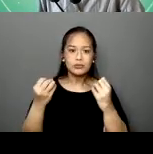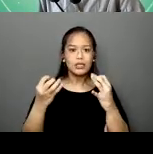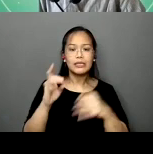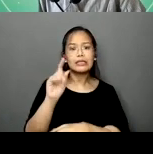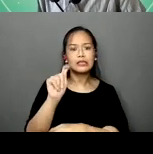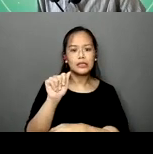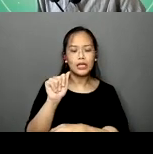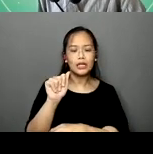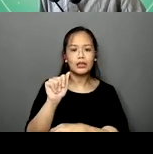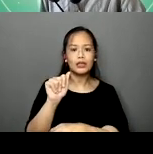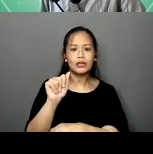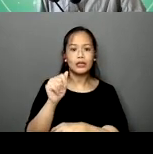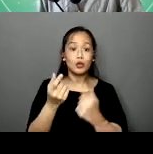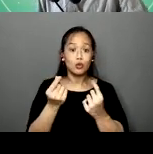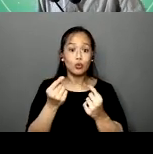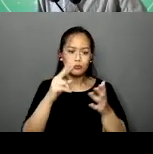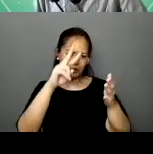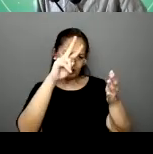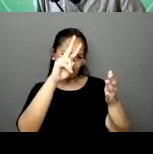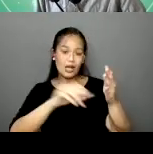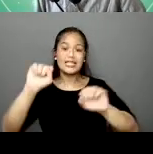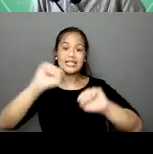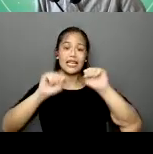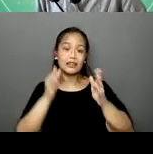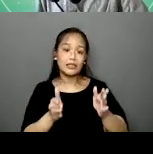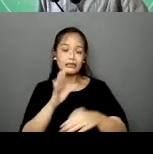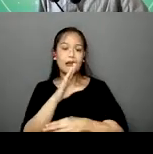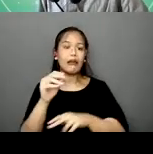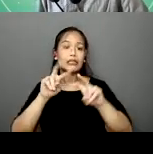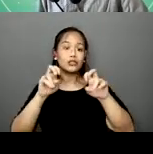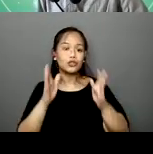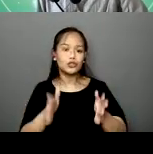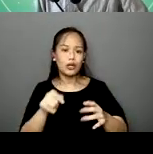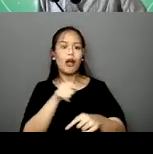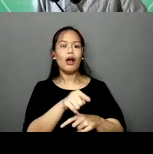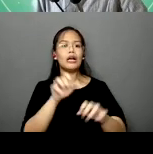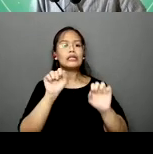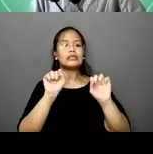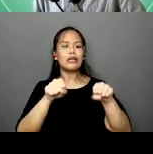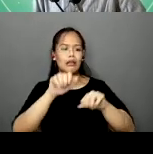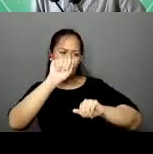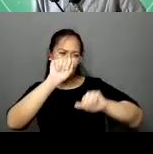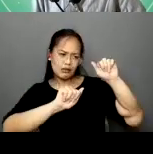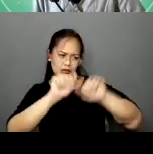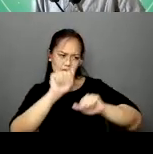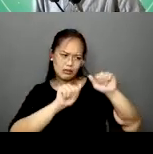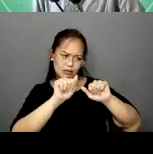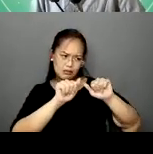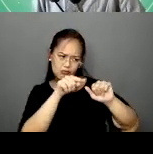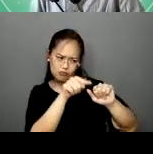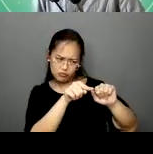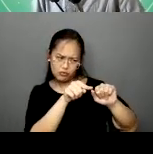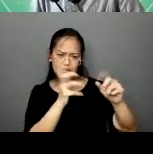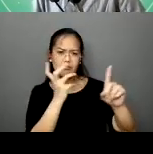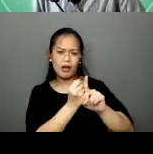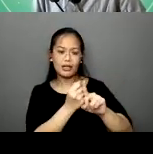and other research institutions are actually able to better assess the impact. For example, air index, which is a